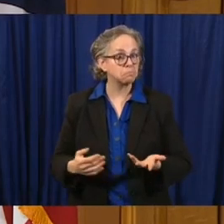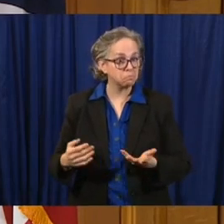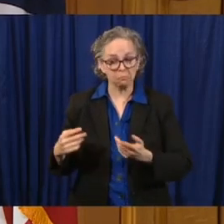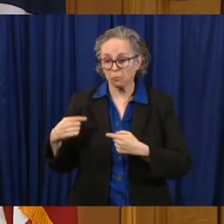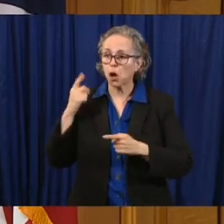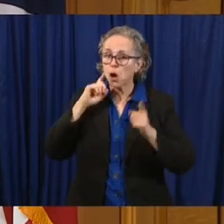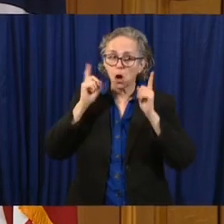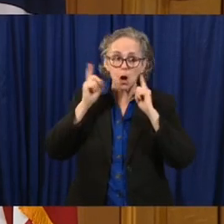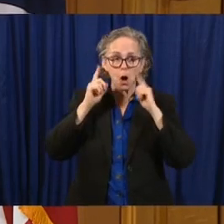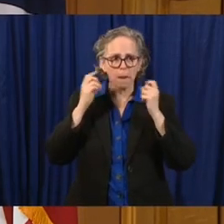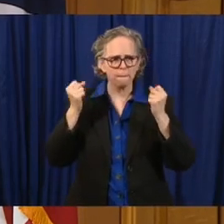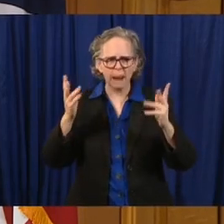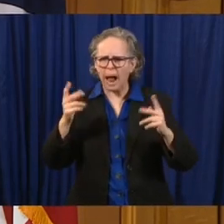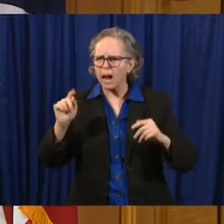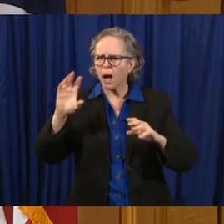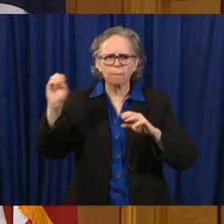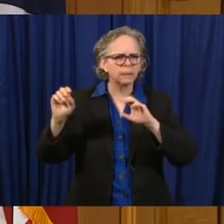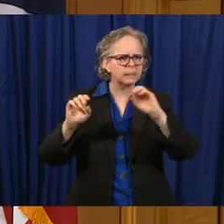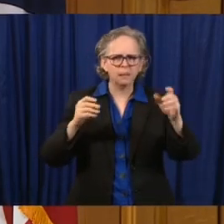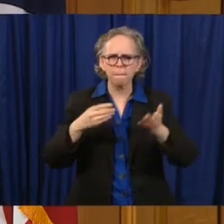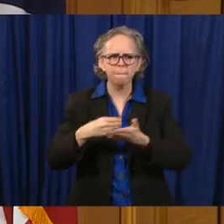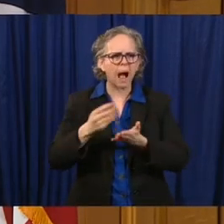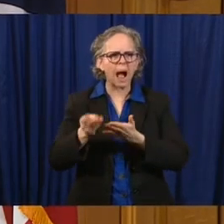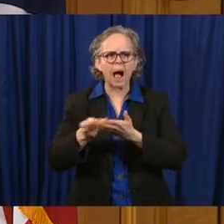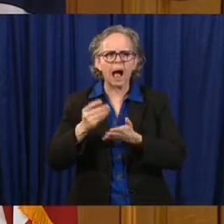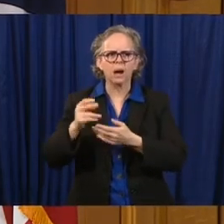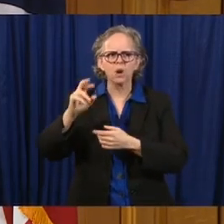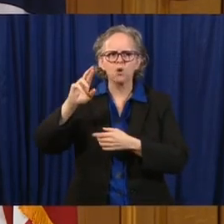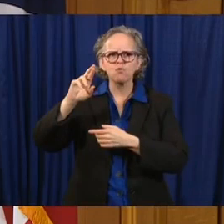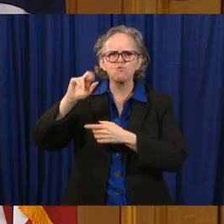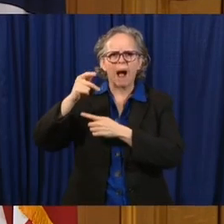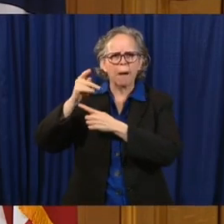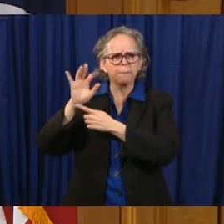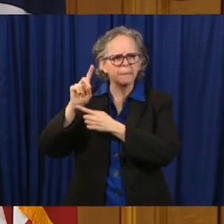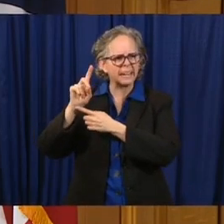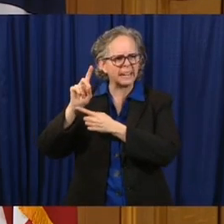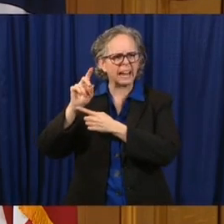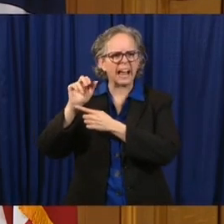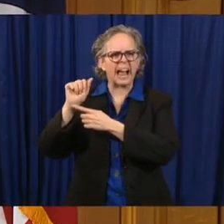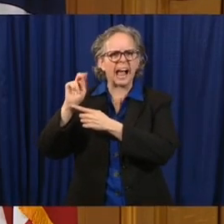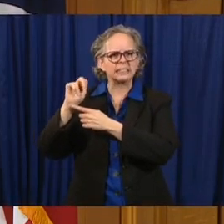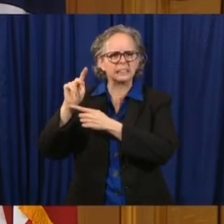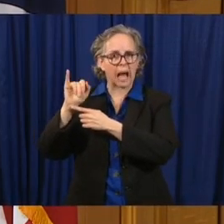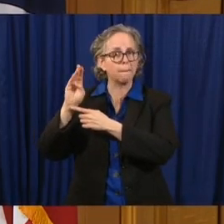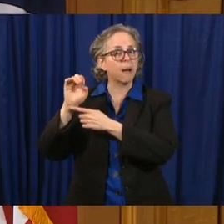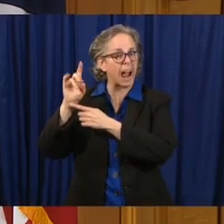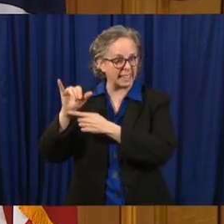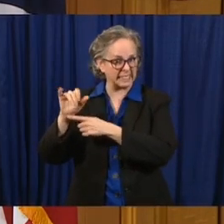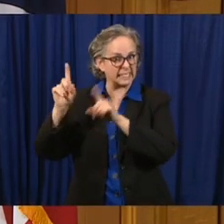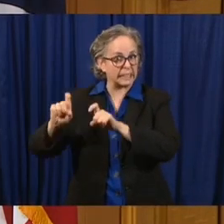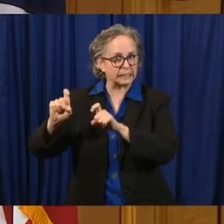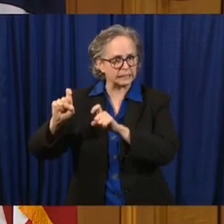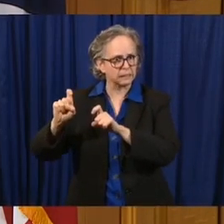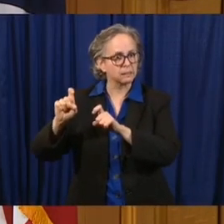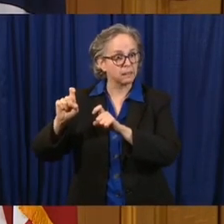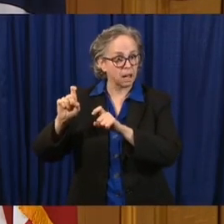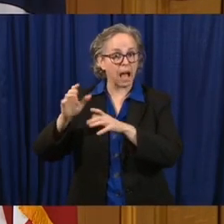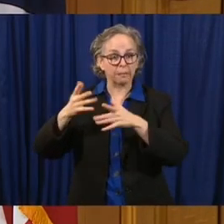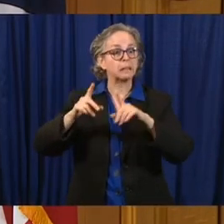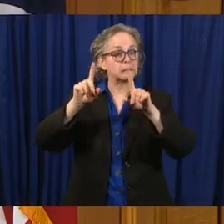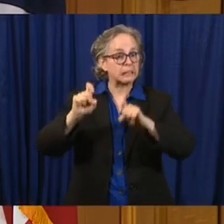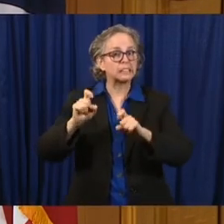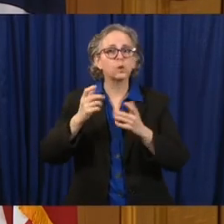rapid antibody tests to begin testing their staff, and in some cases, potentially their customers. Antibody testing